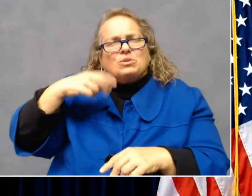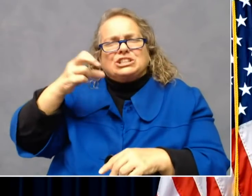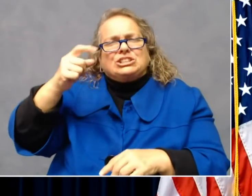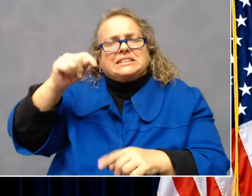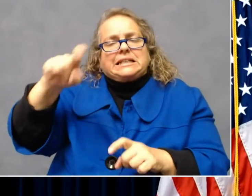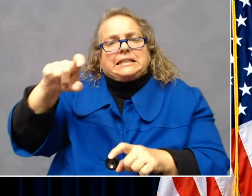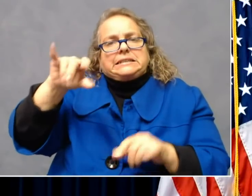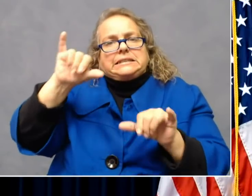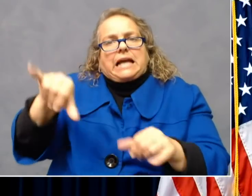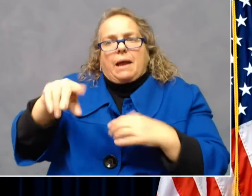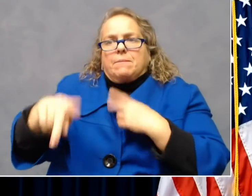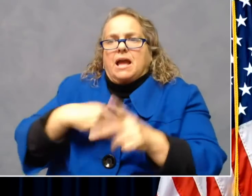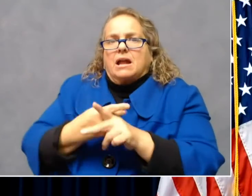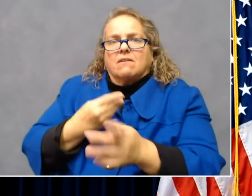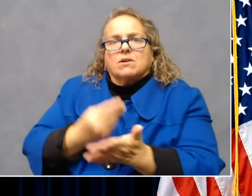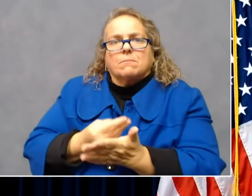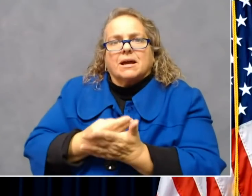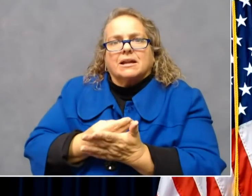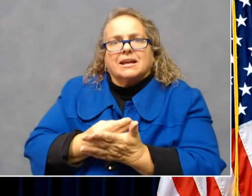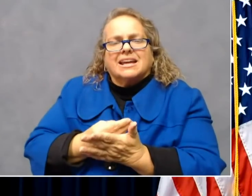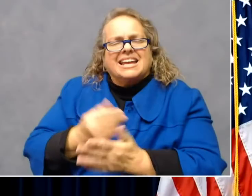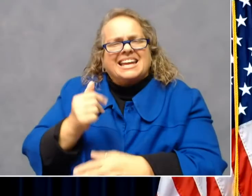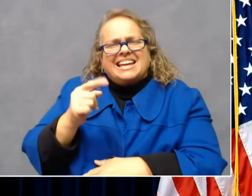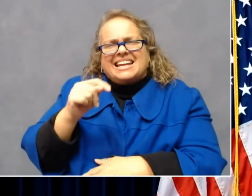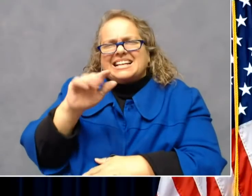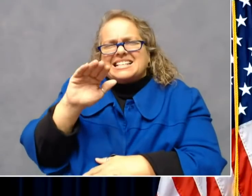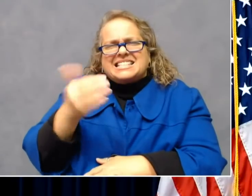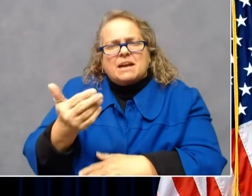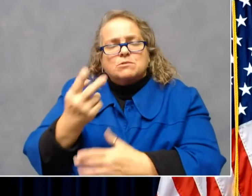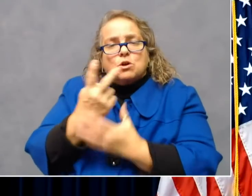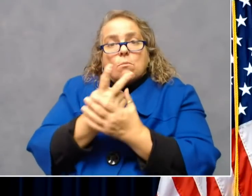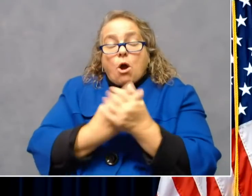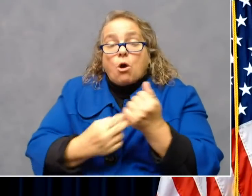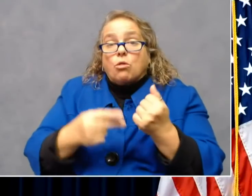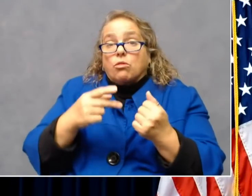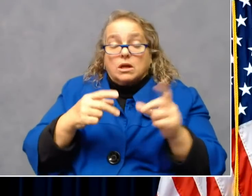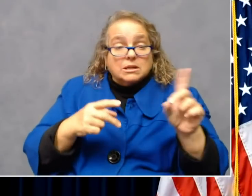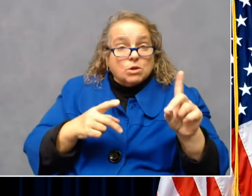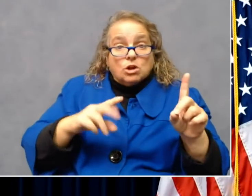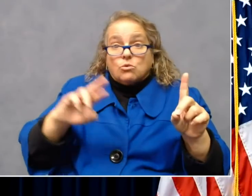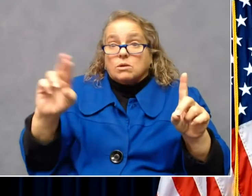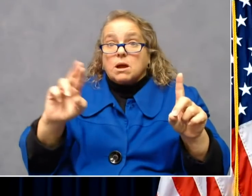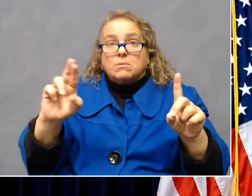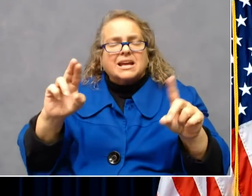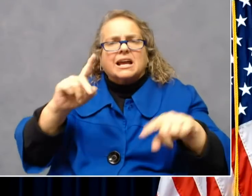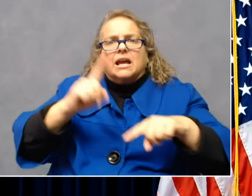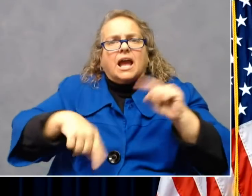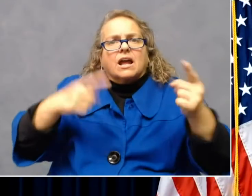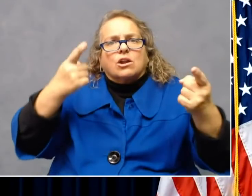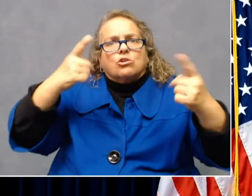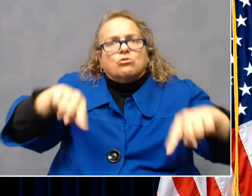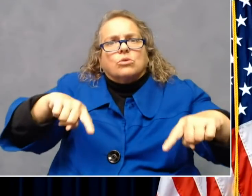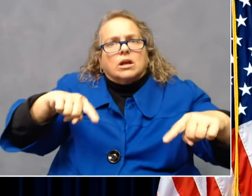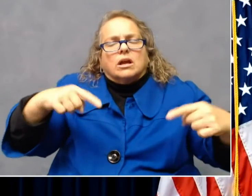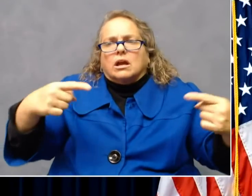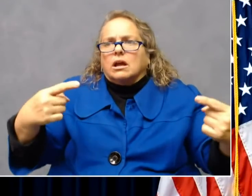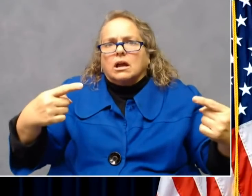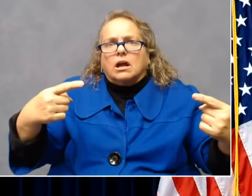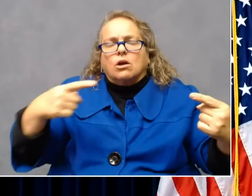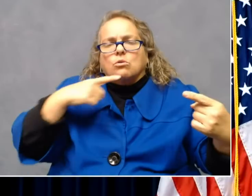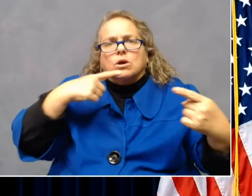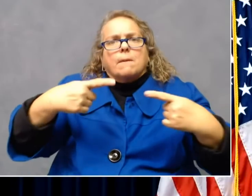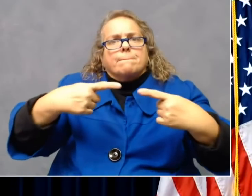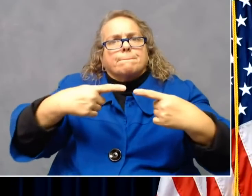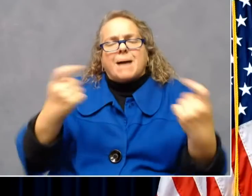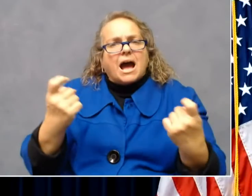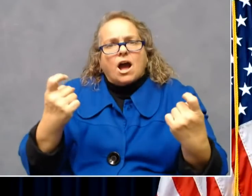they can't seem to even agree to help people together. So let's hope that we have changes of heart there and that people